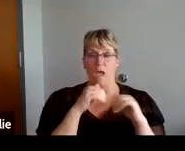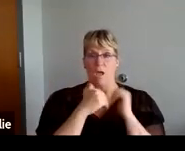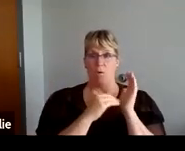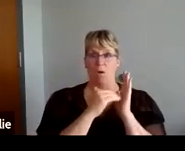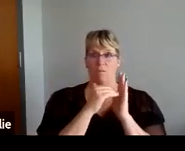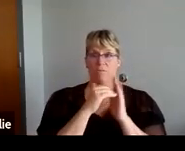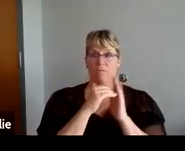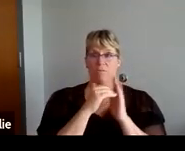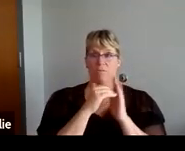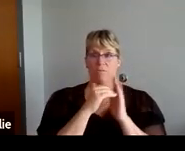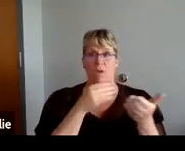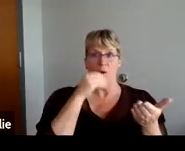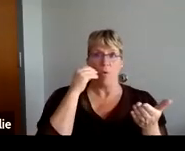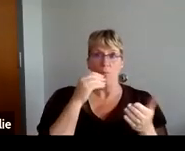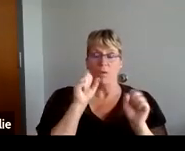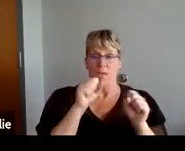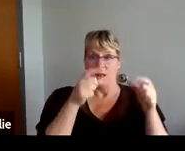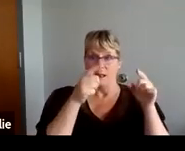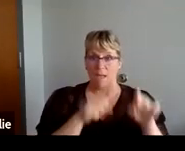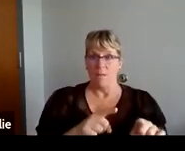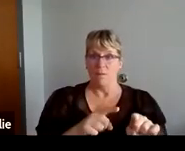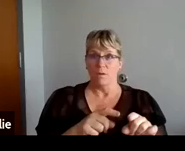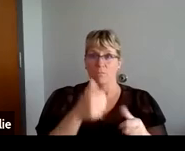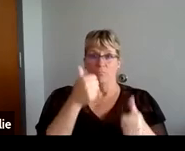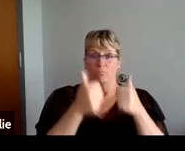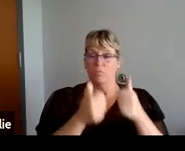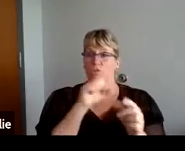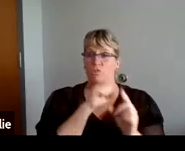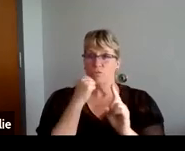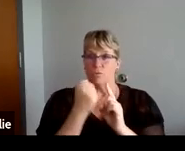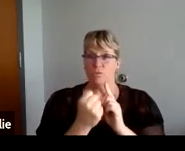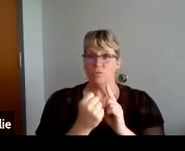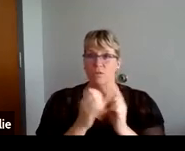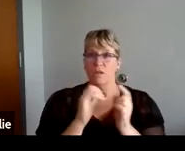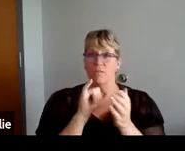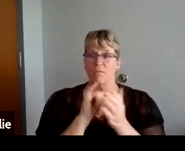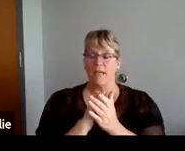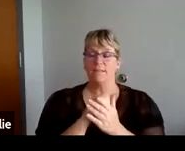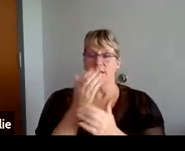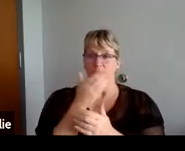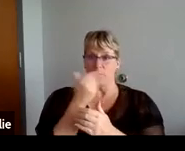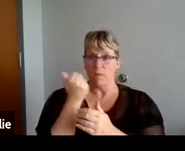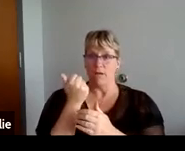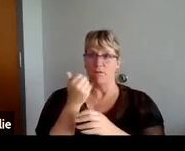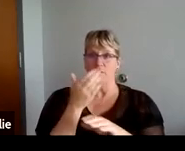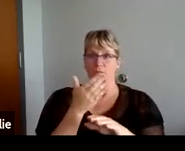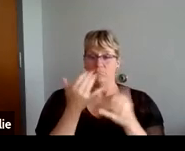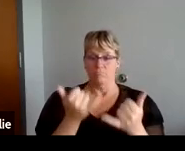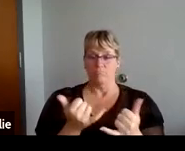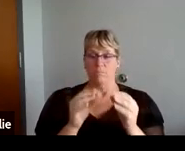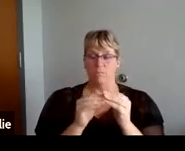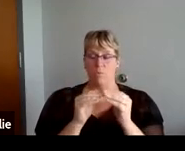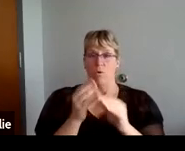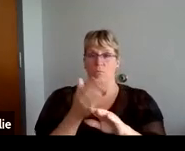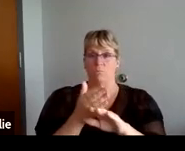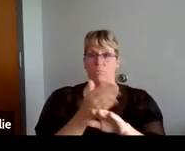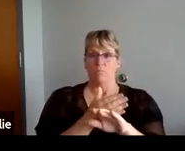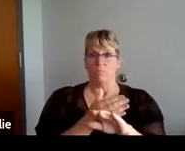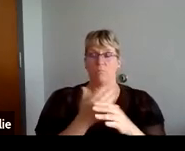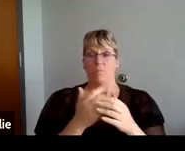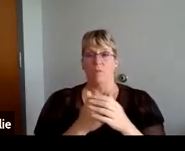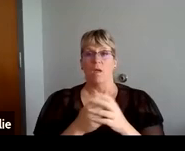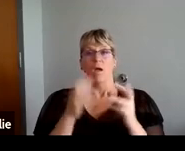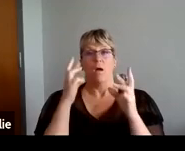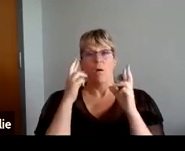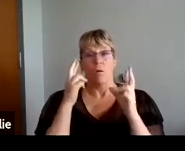take-home can occur and under what circumstances have eased up a little bit. So there's been a bit of a freeing, which hopefully